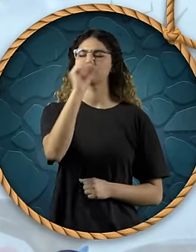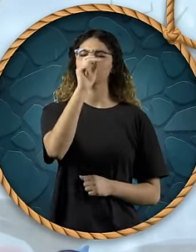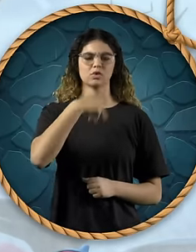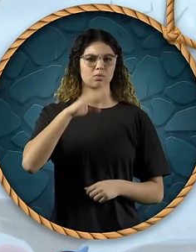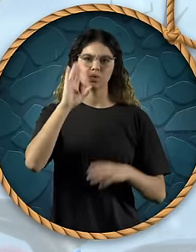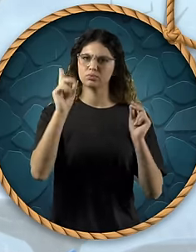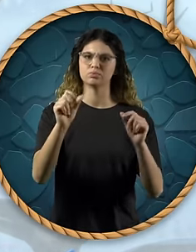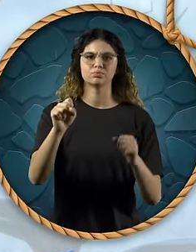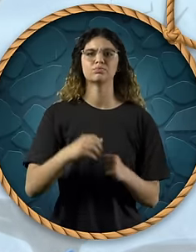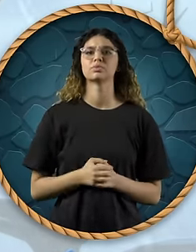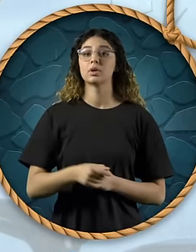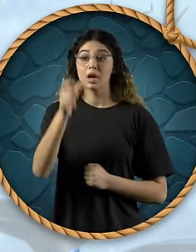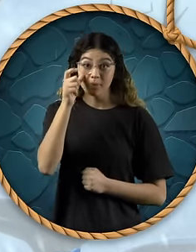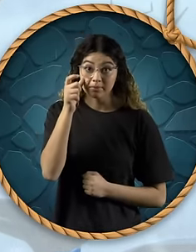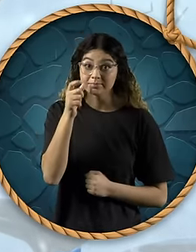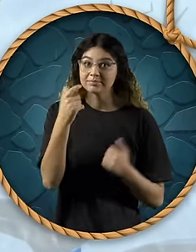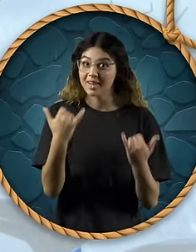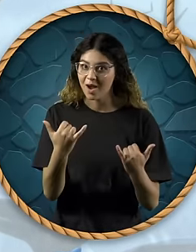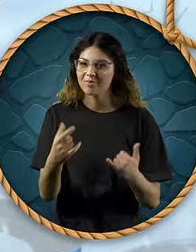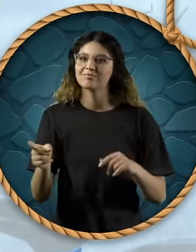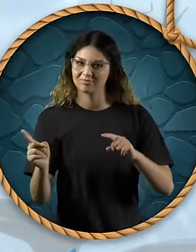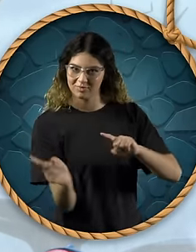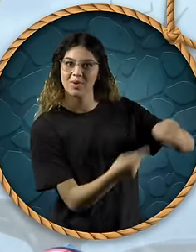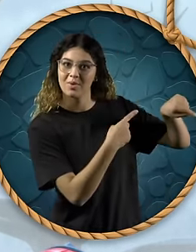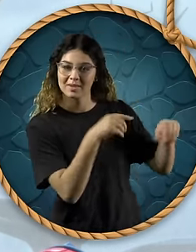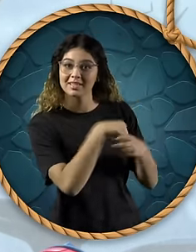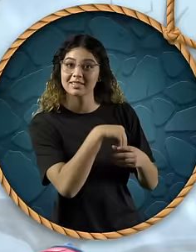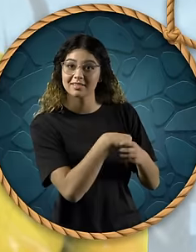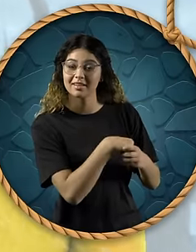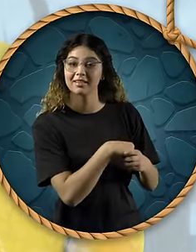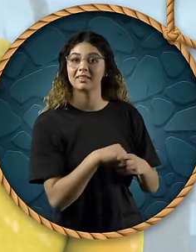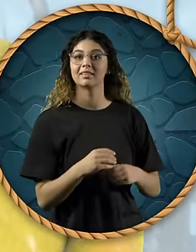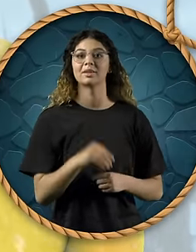on it, Pa. Okay, Luna, it's time to go inside.